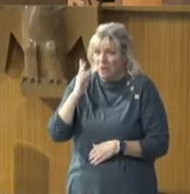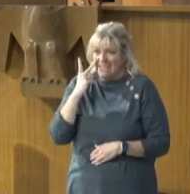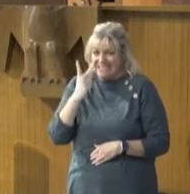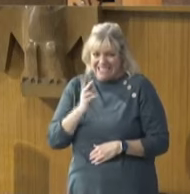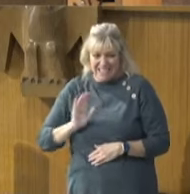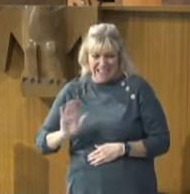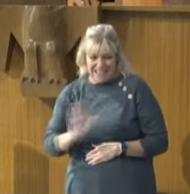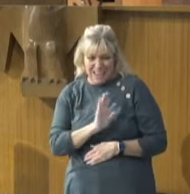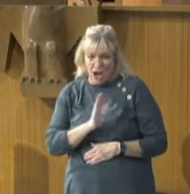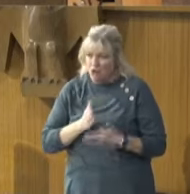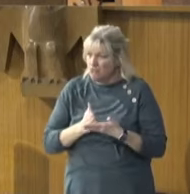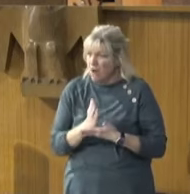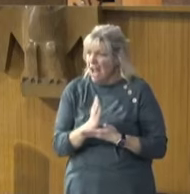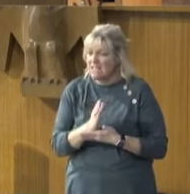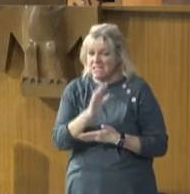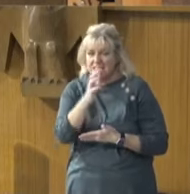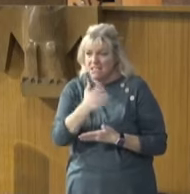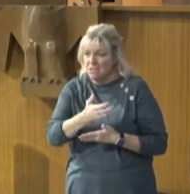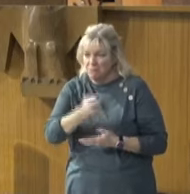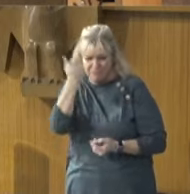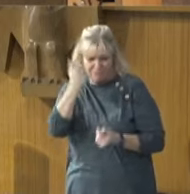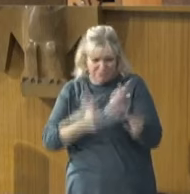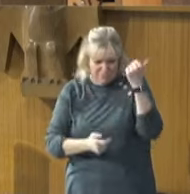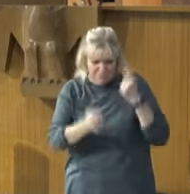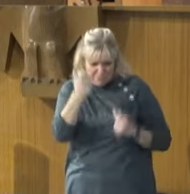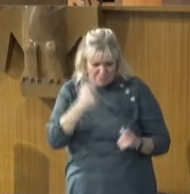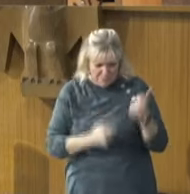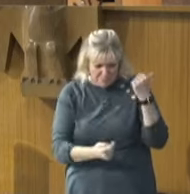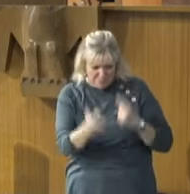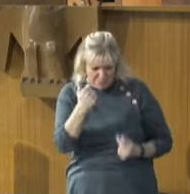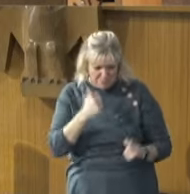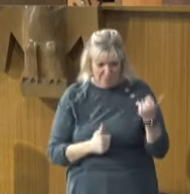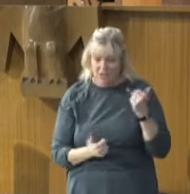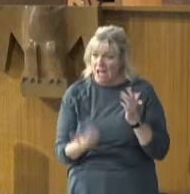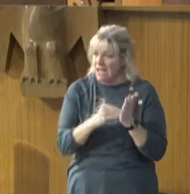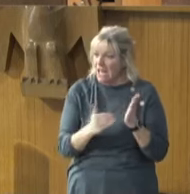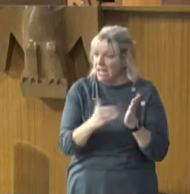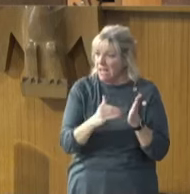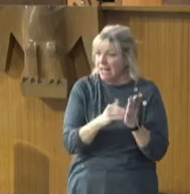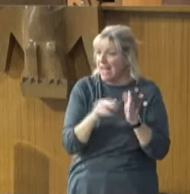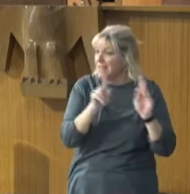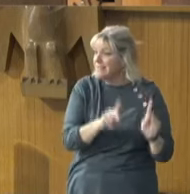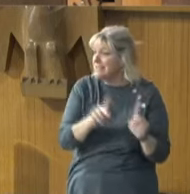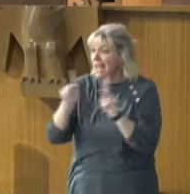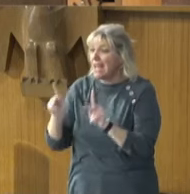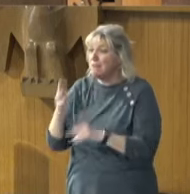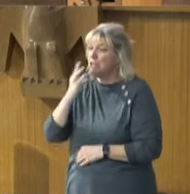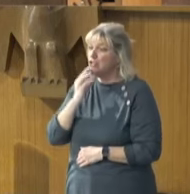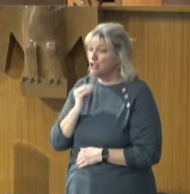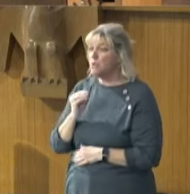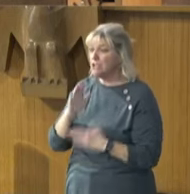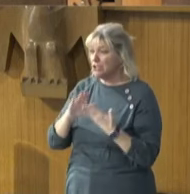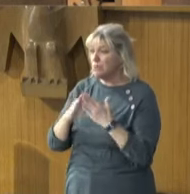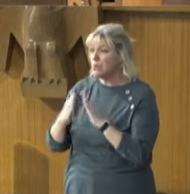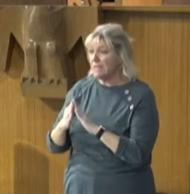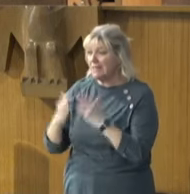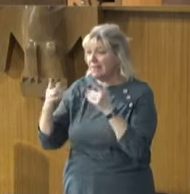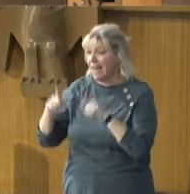stripped away again and again, just like the liberties of the Jewish community last century.